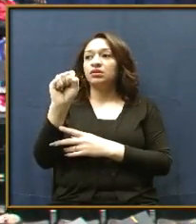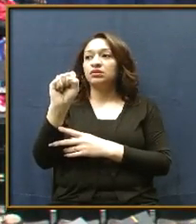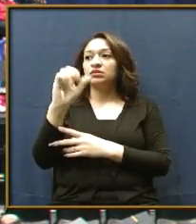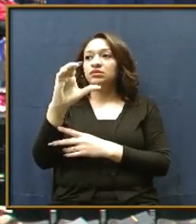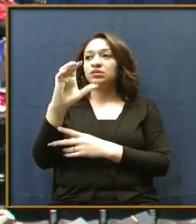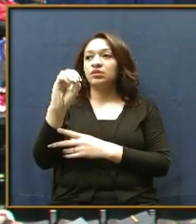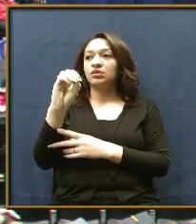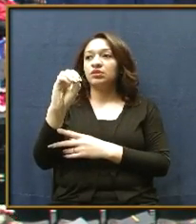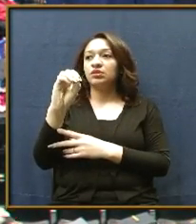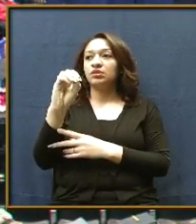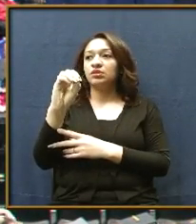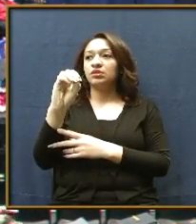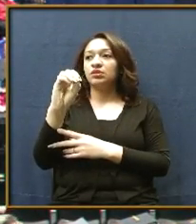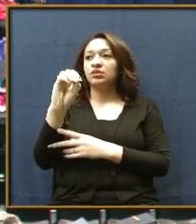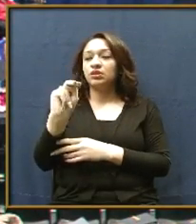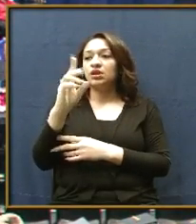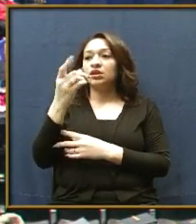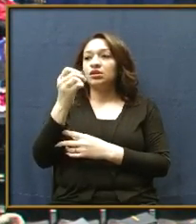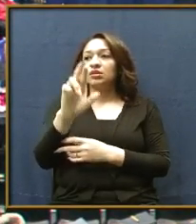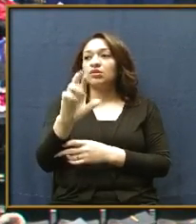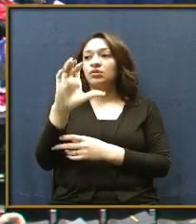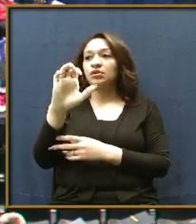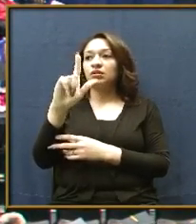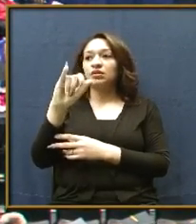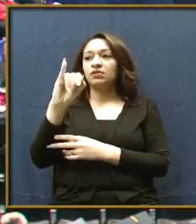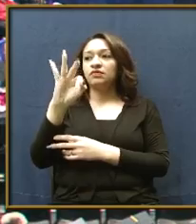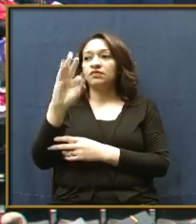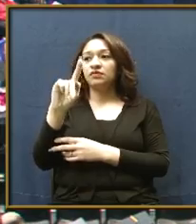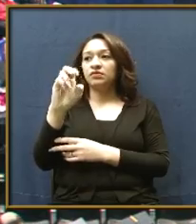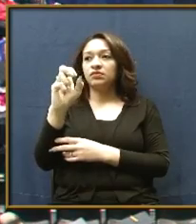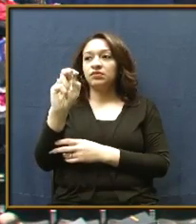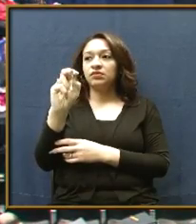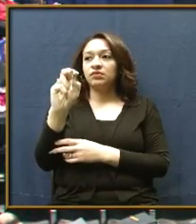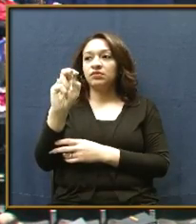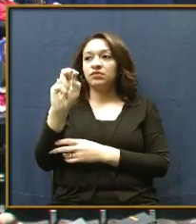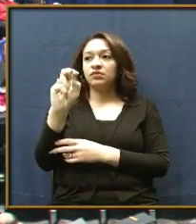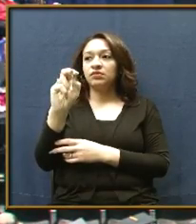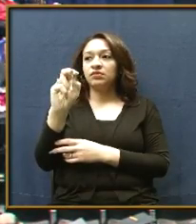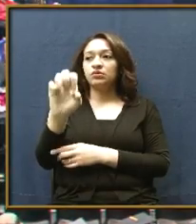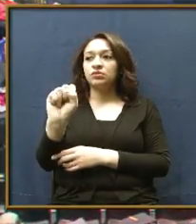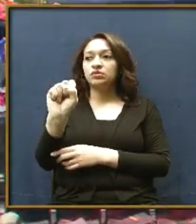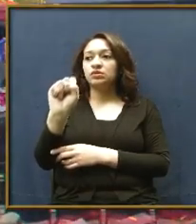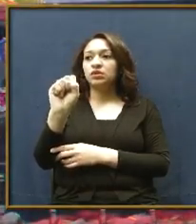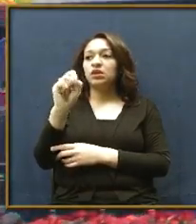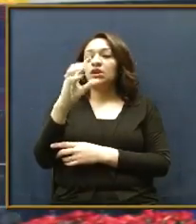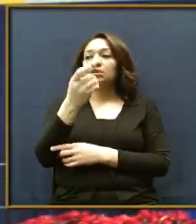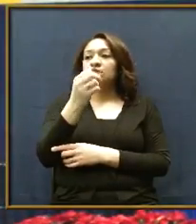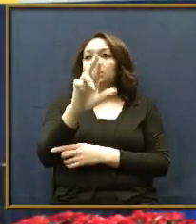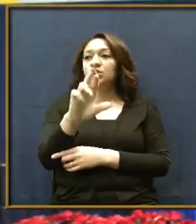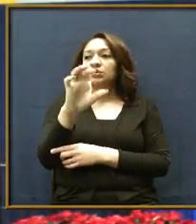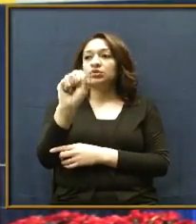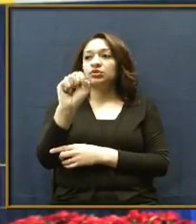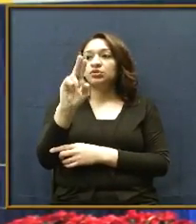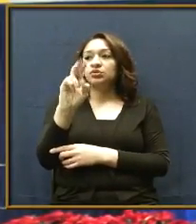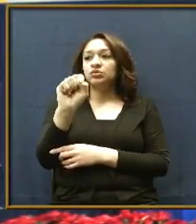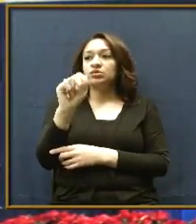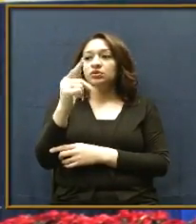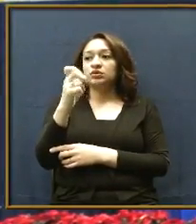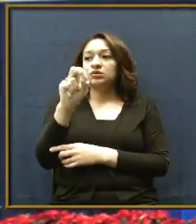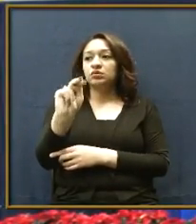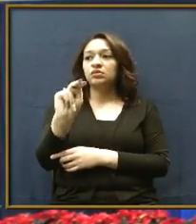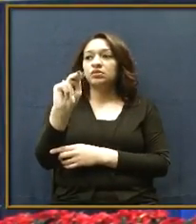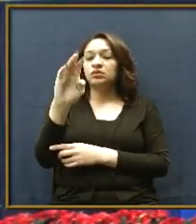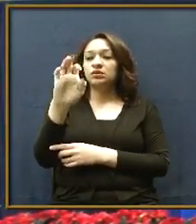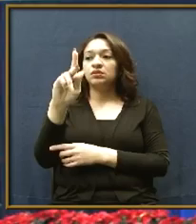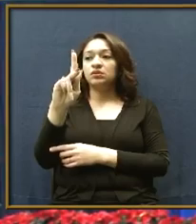Business. Dr. P. Keith, Dean of the College of Graduate Studies, Dr. Leslie M.